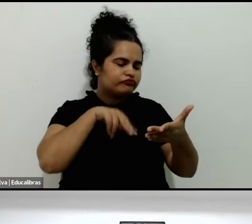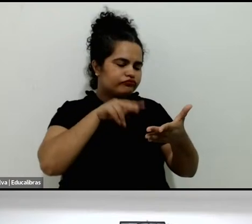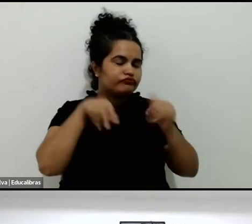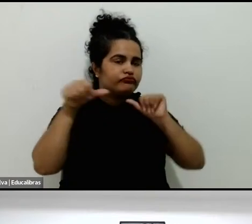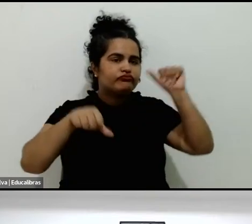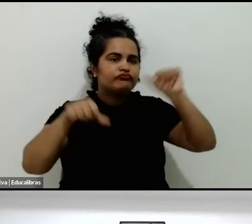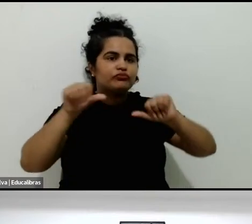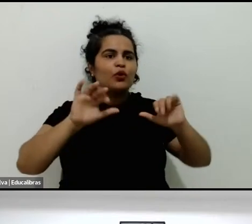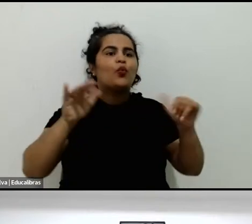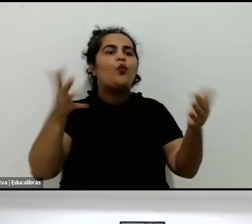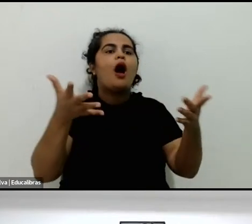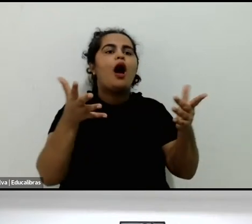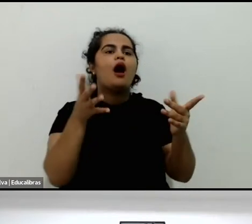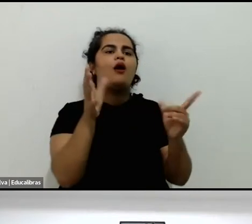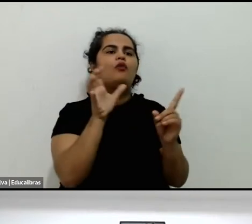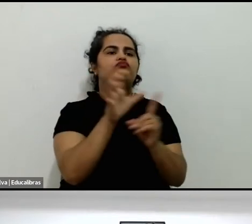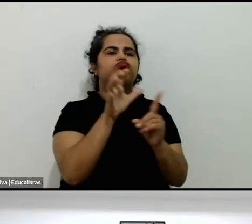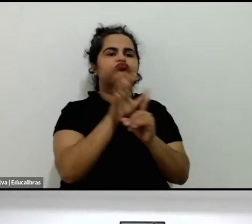normal is.